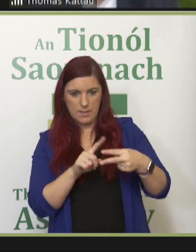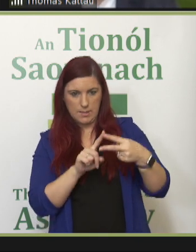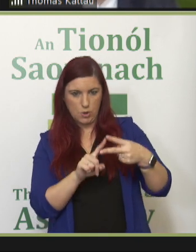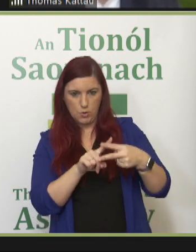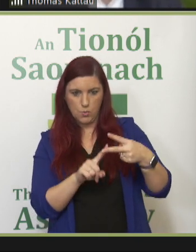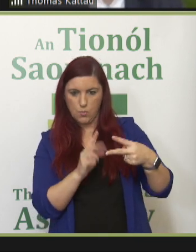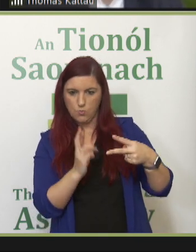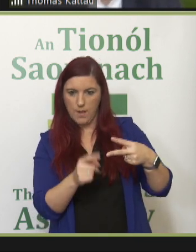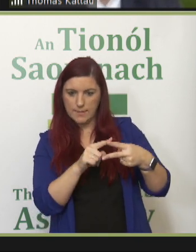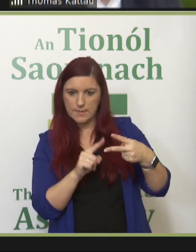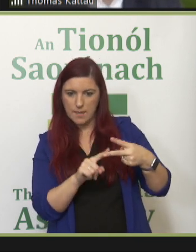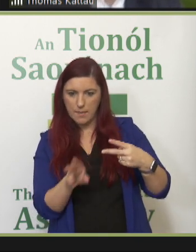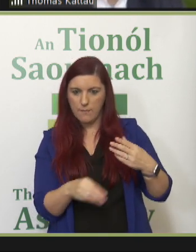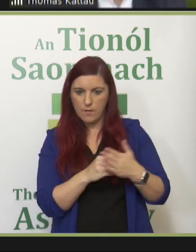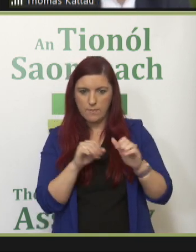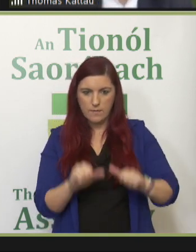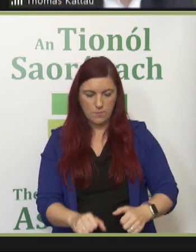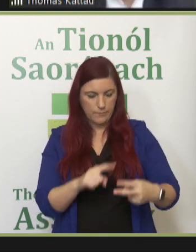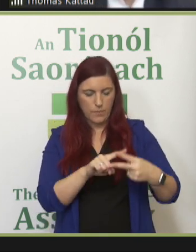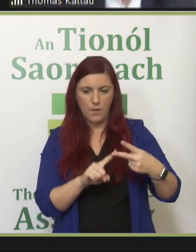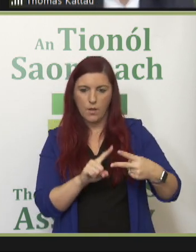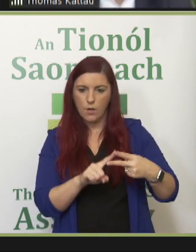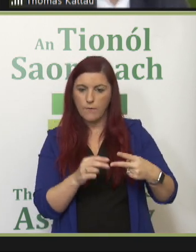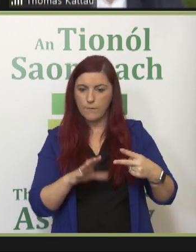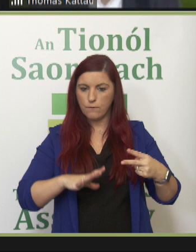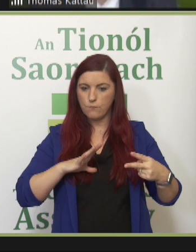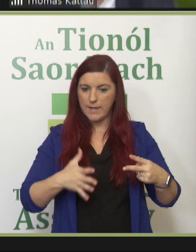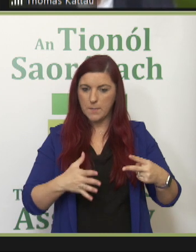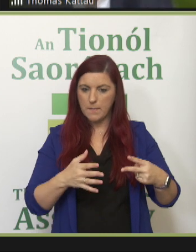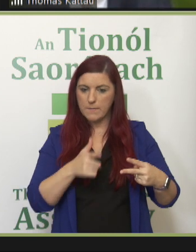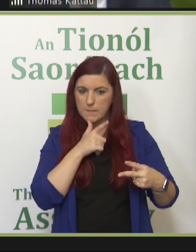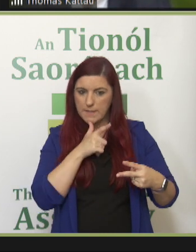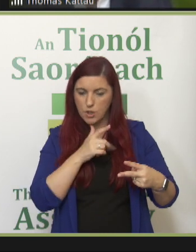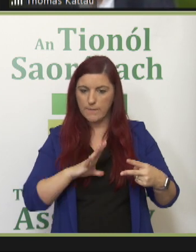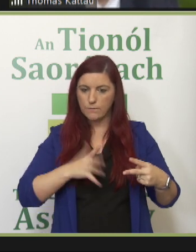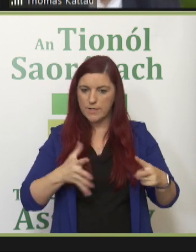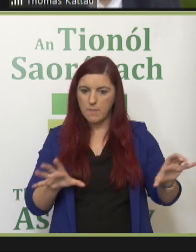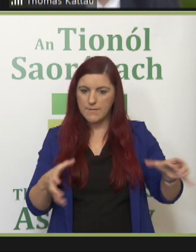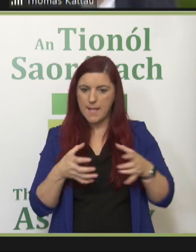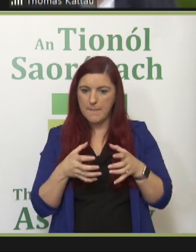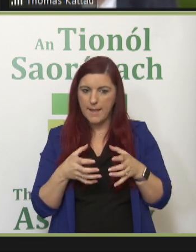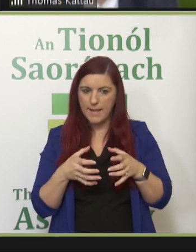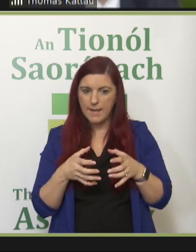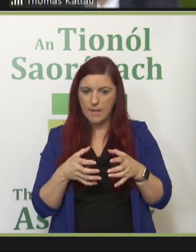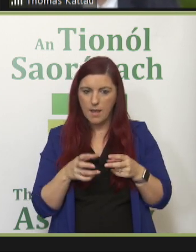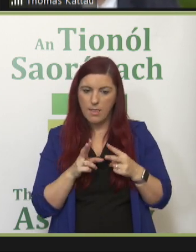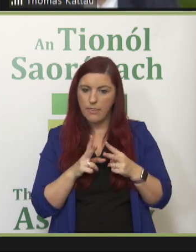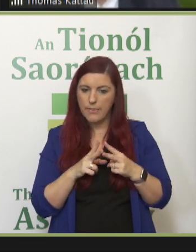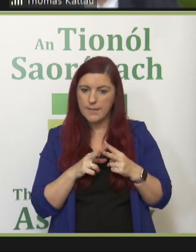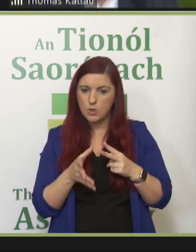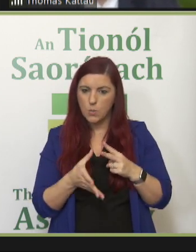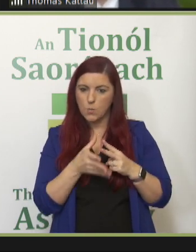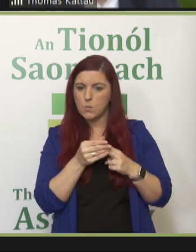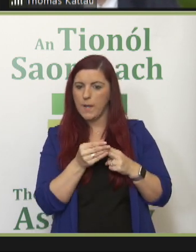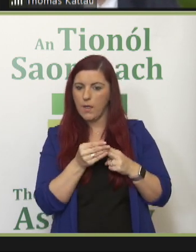enshrined rights in the Convention, the right to freedom of speech and the right to freedom of assembly. These taken together